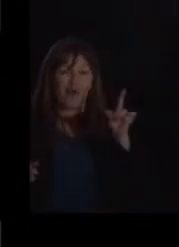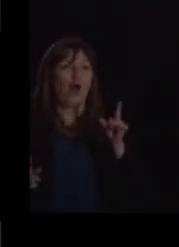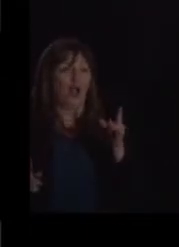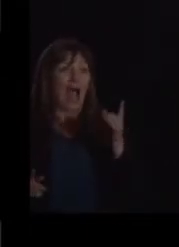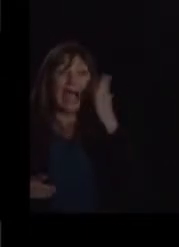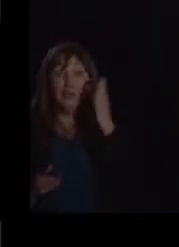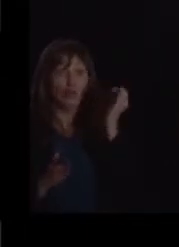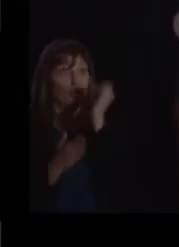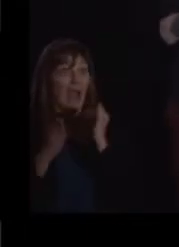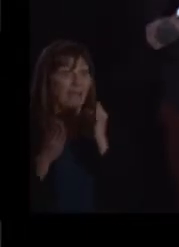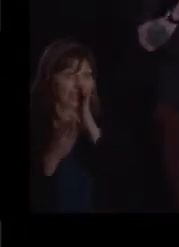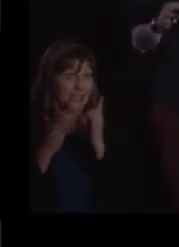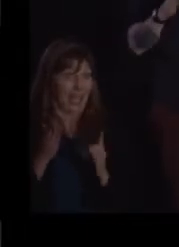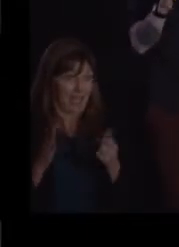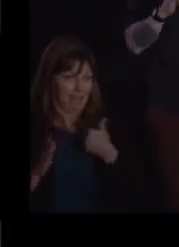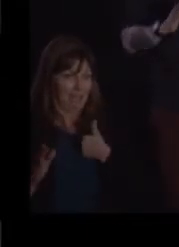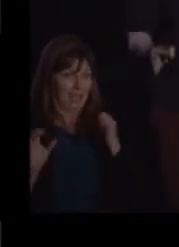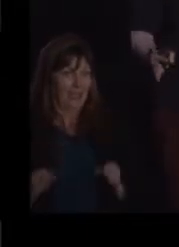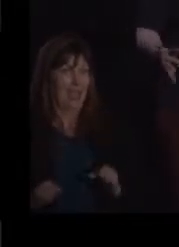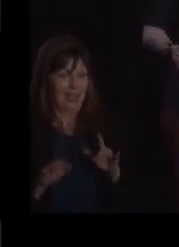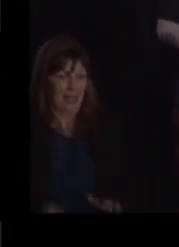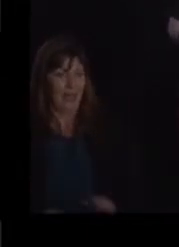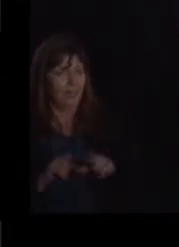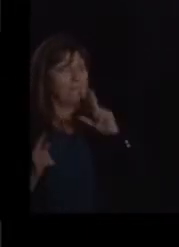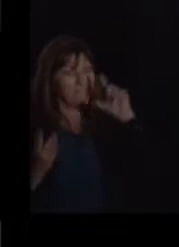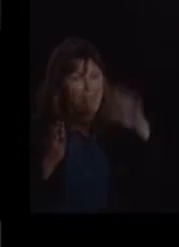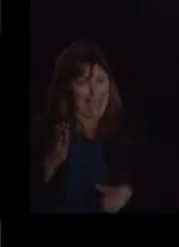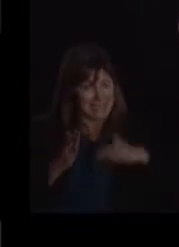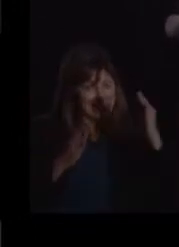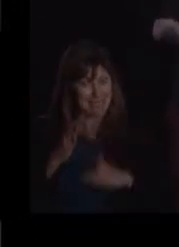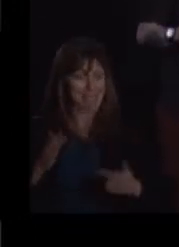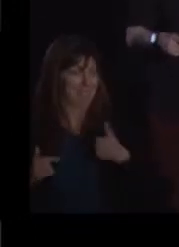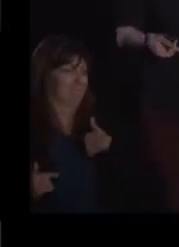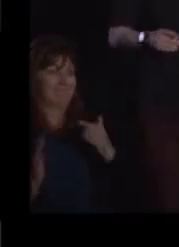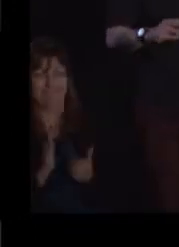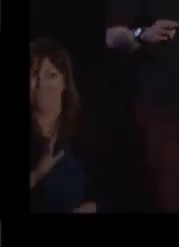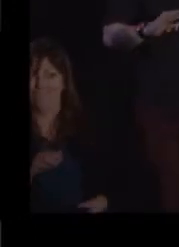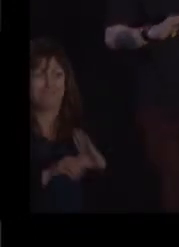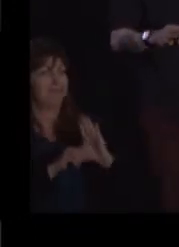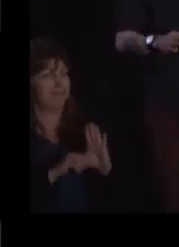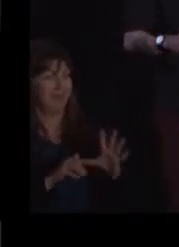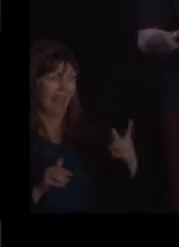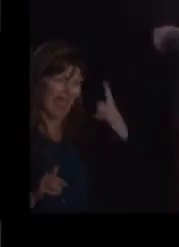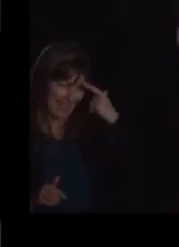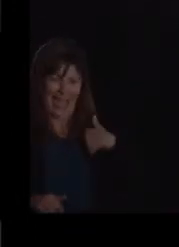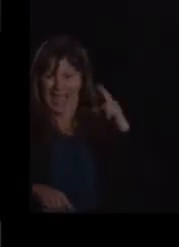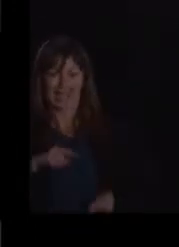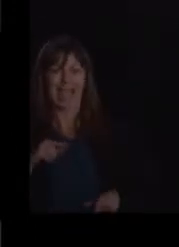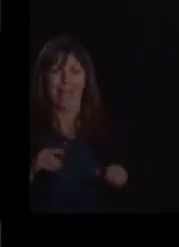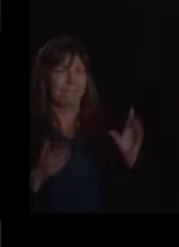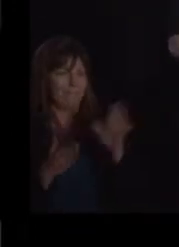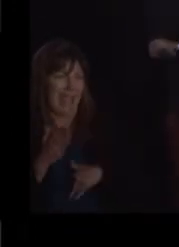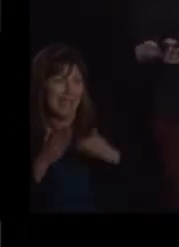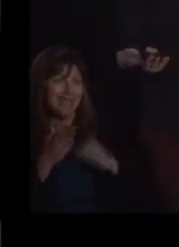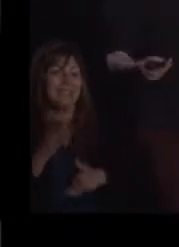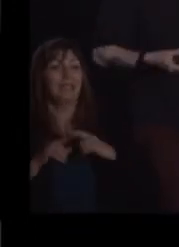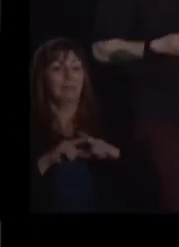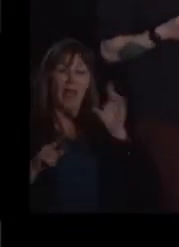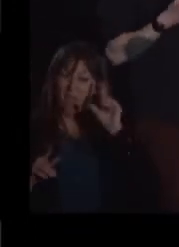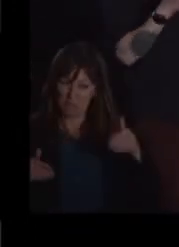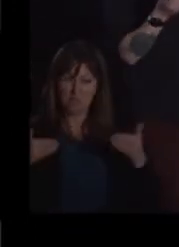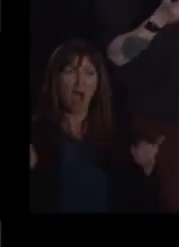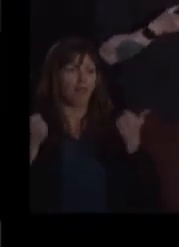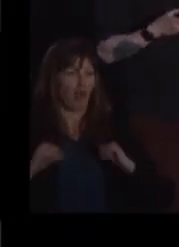could do graphic design, but I can paint a bit. You'll see at the art battle tomorrow. not really paint, but you know, I was sort of give it a